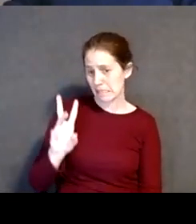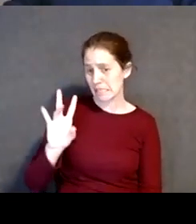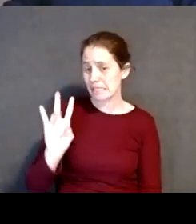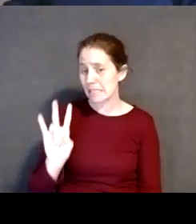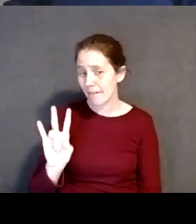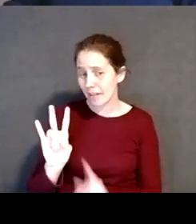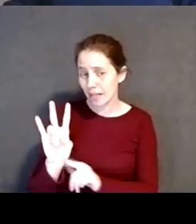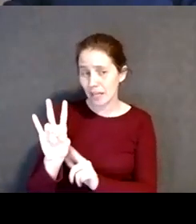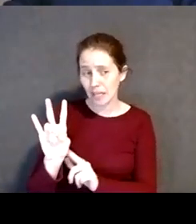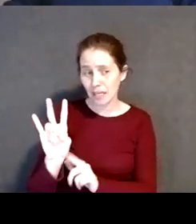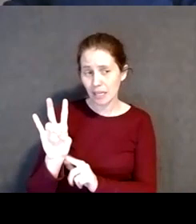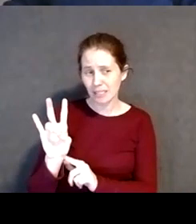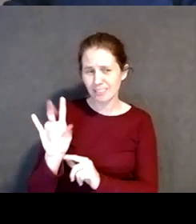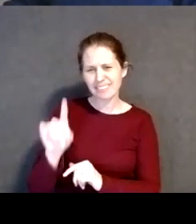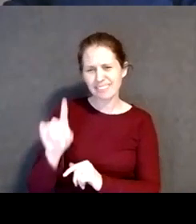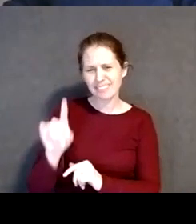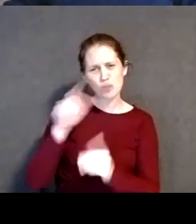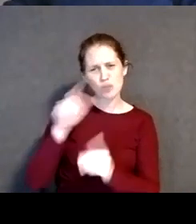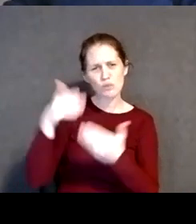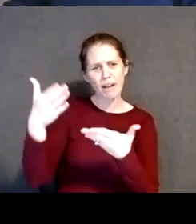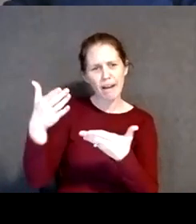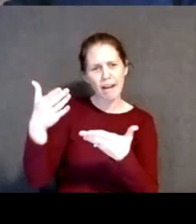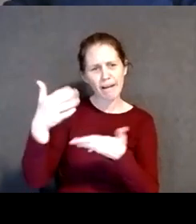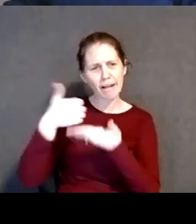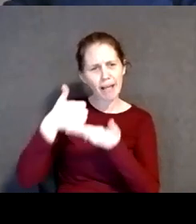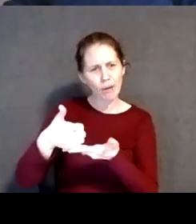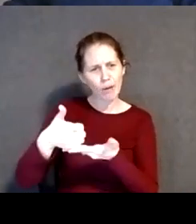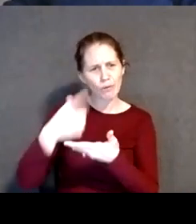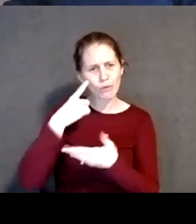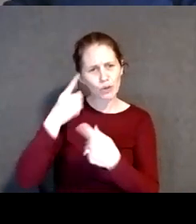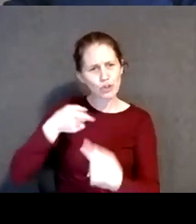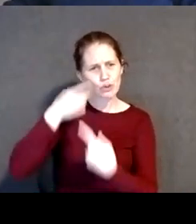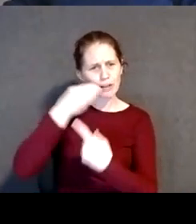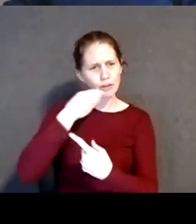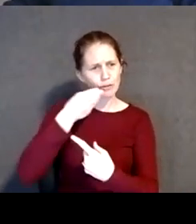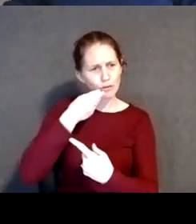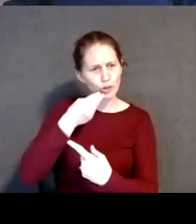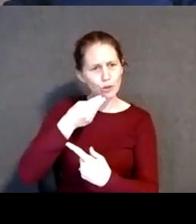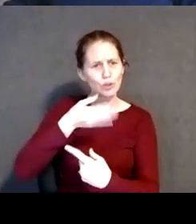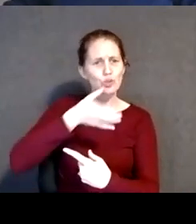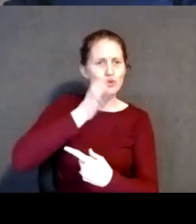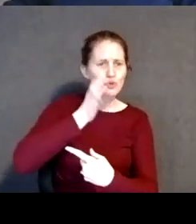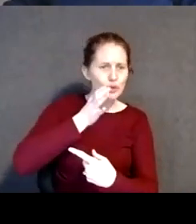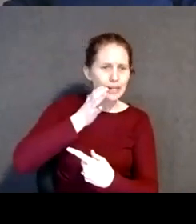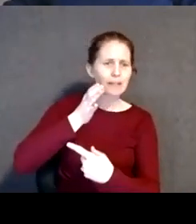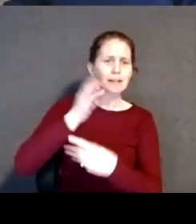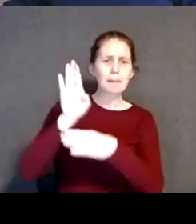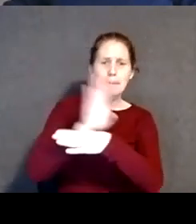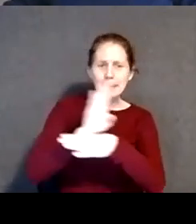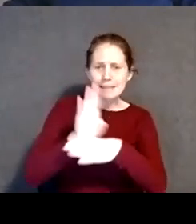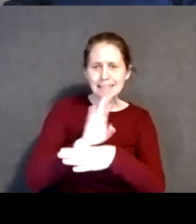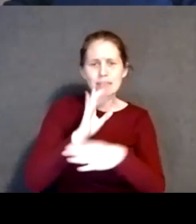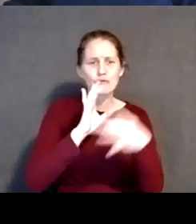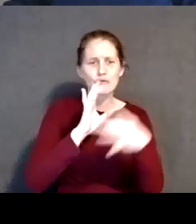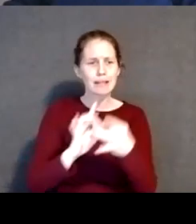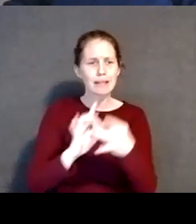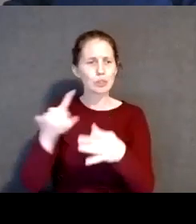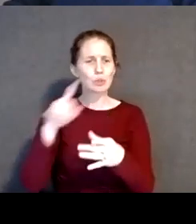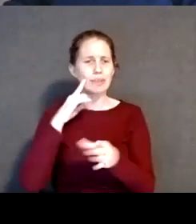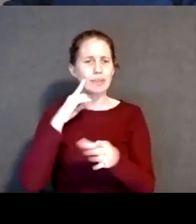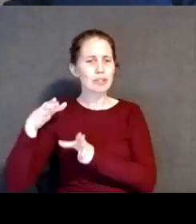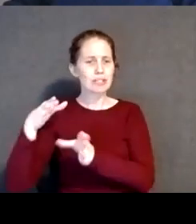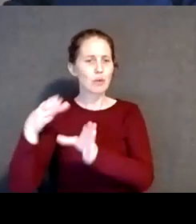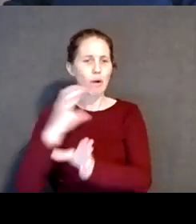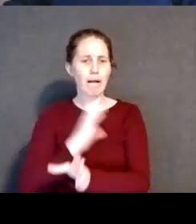1267? It is to provide relief to struggling food beverage businesses as it relates to their sidewalk